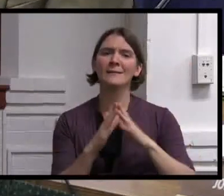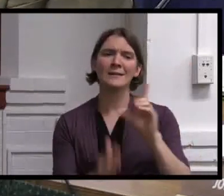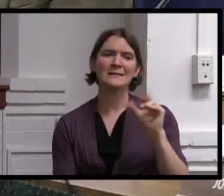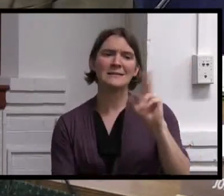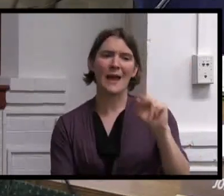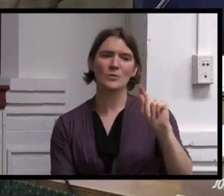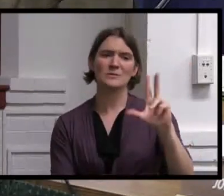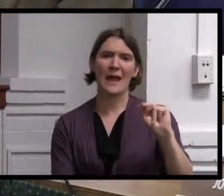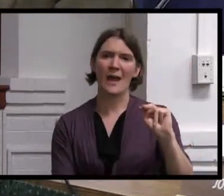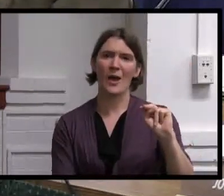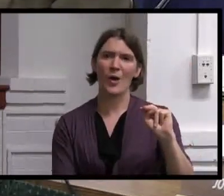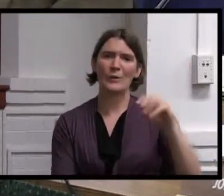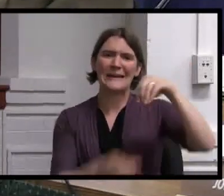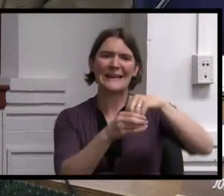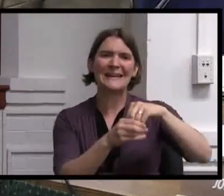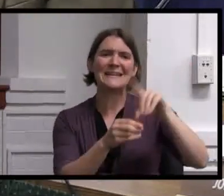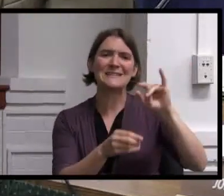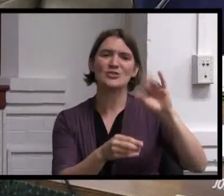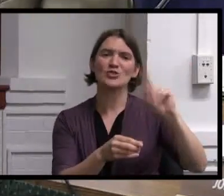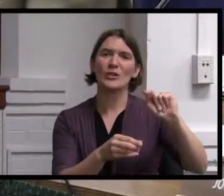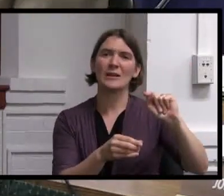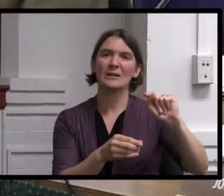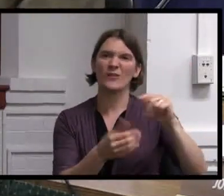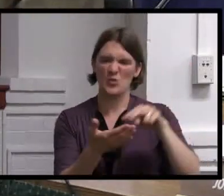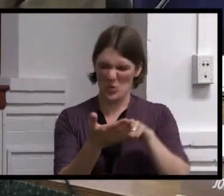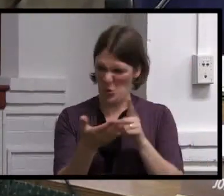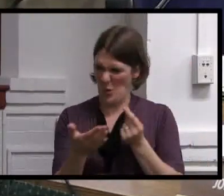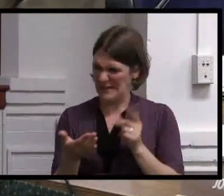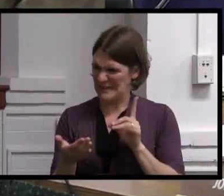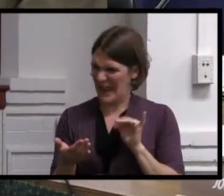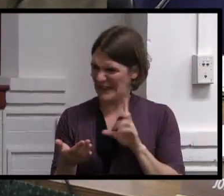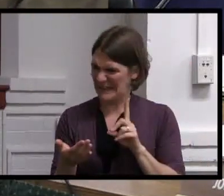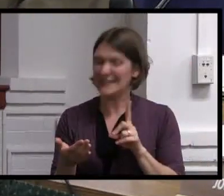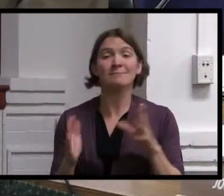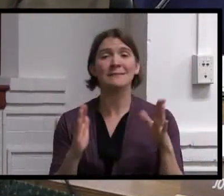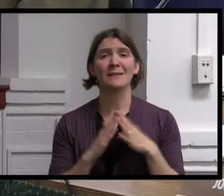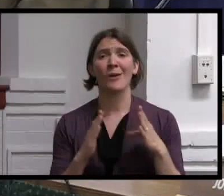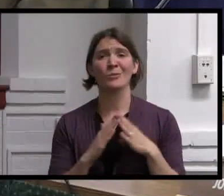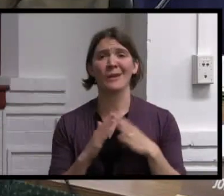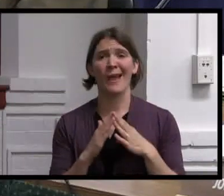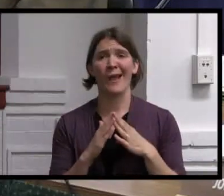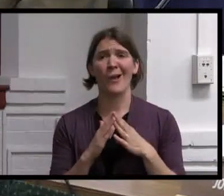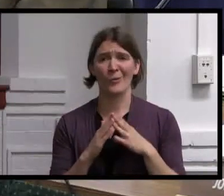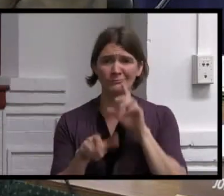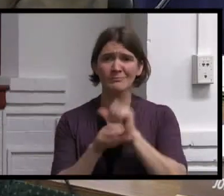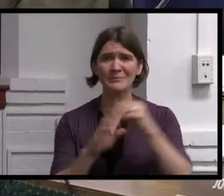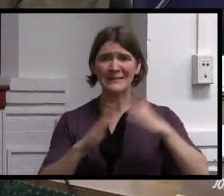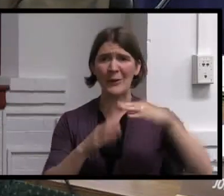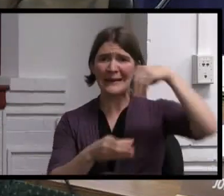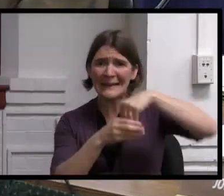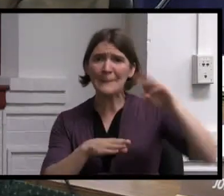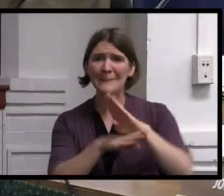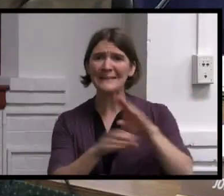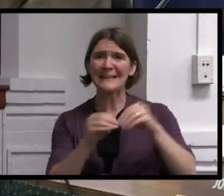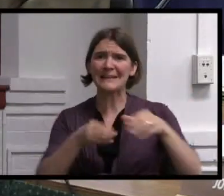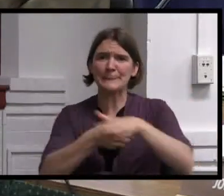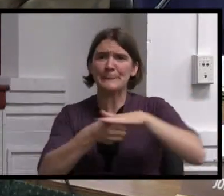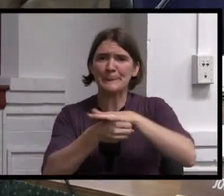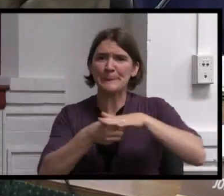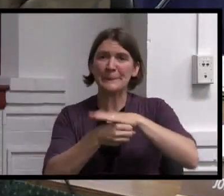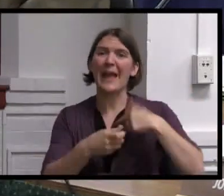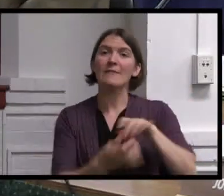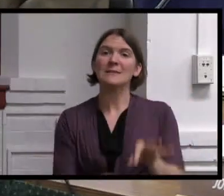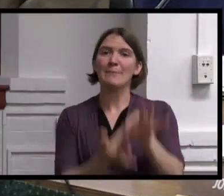people that, I don't know, in the world who don't know what that is, the DID is downtown, and there's a